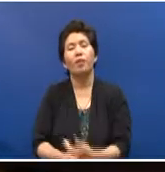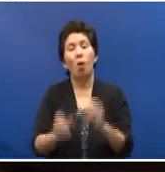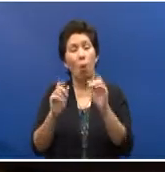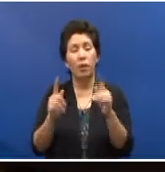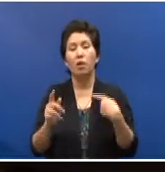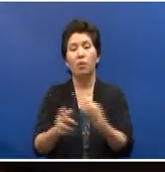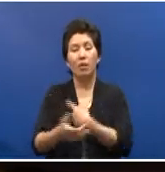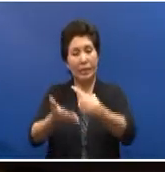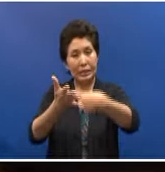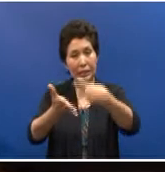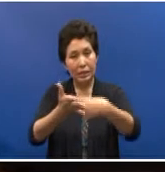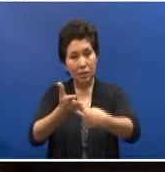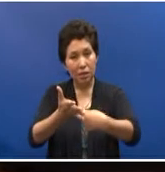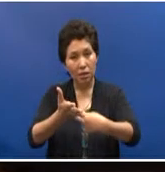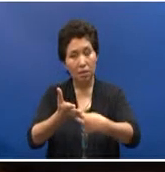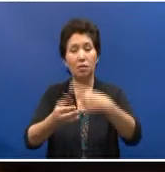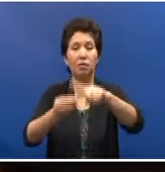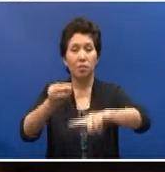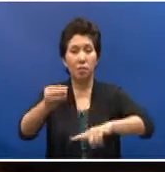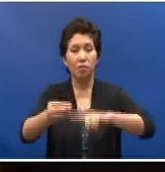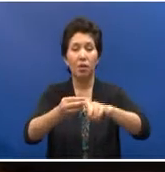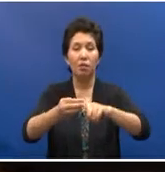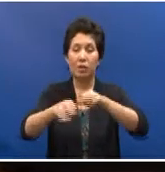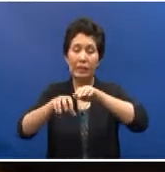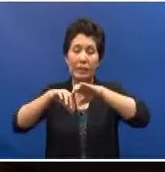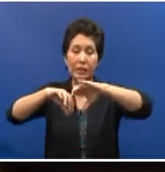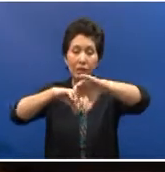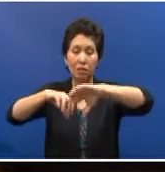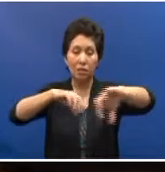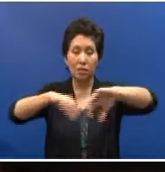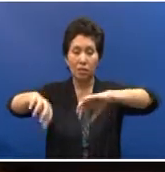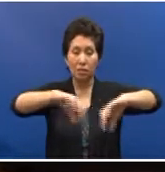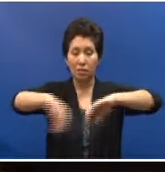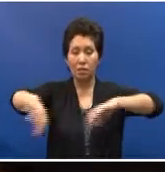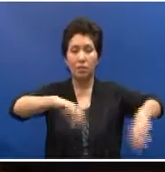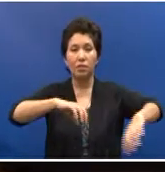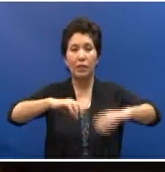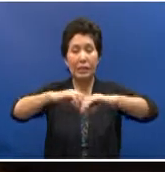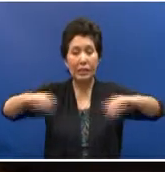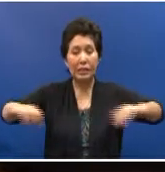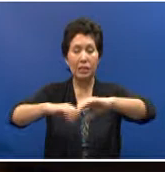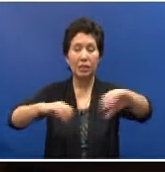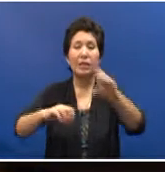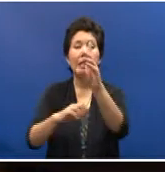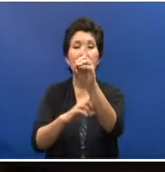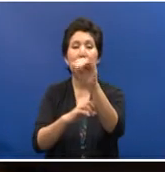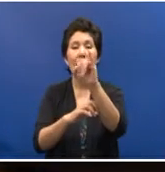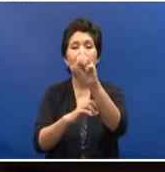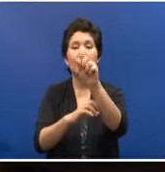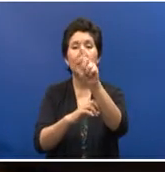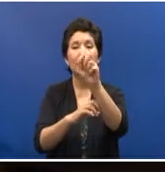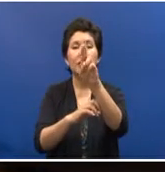So we are going to discuss about distributions of limited resources, because